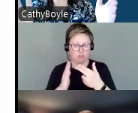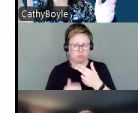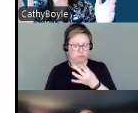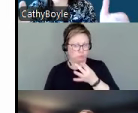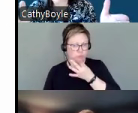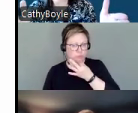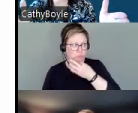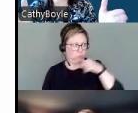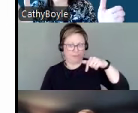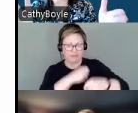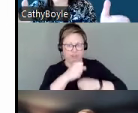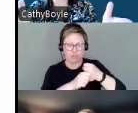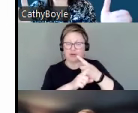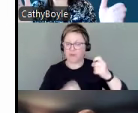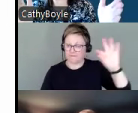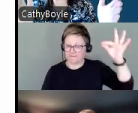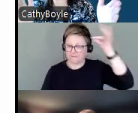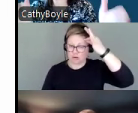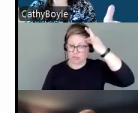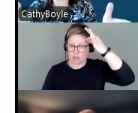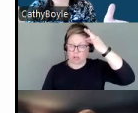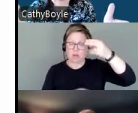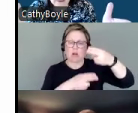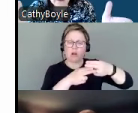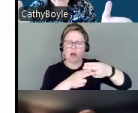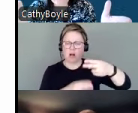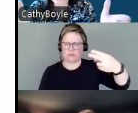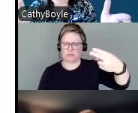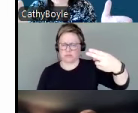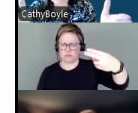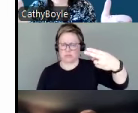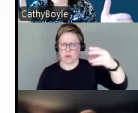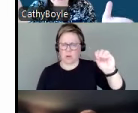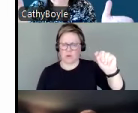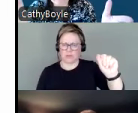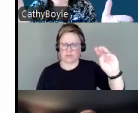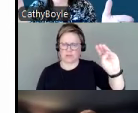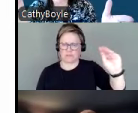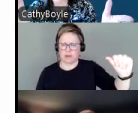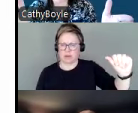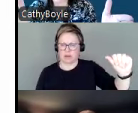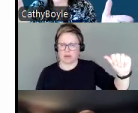down this year from the feds called HOTMA. HOTMA.